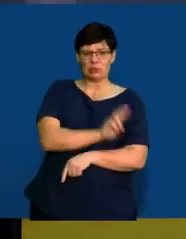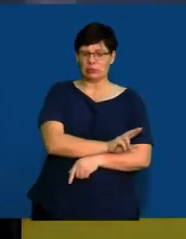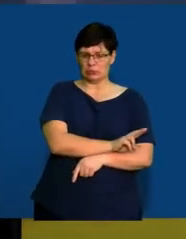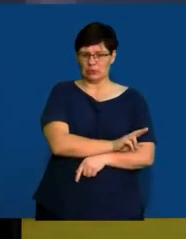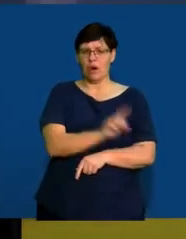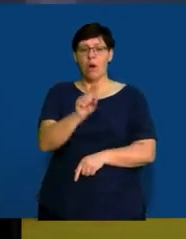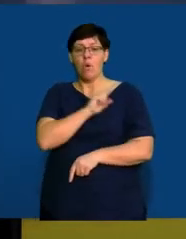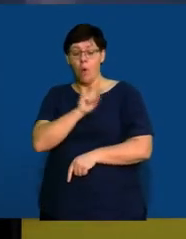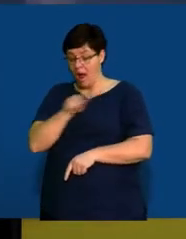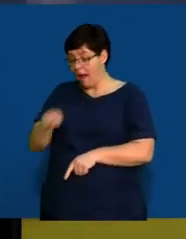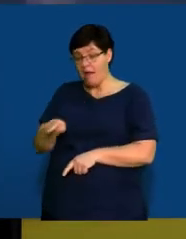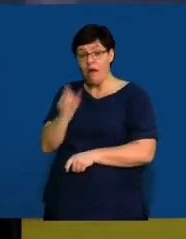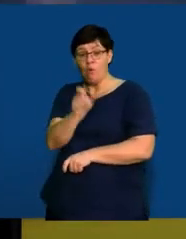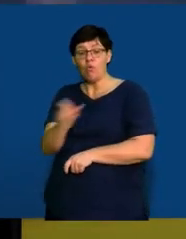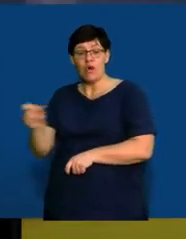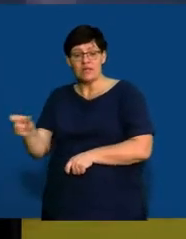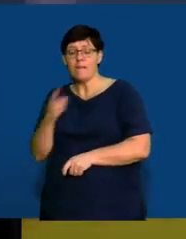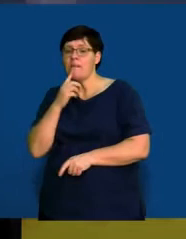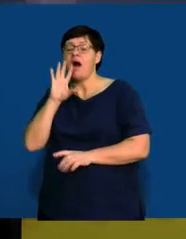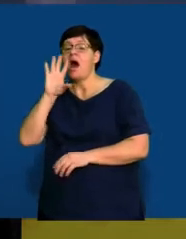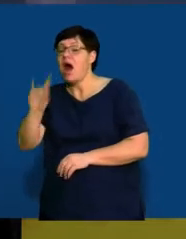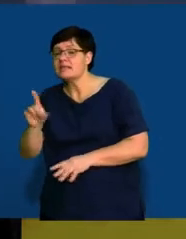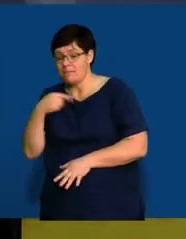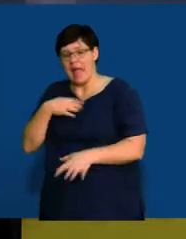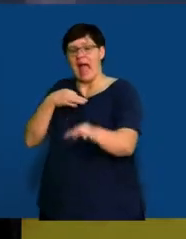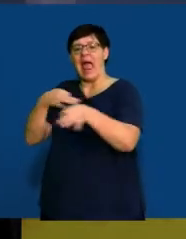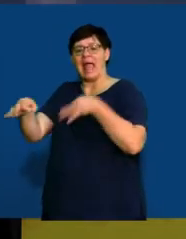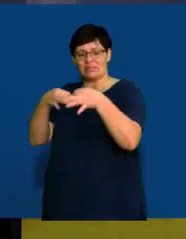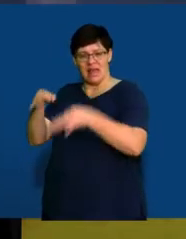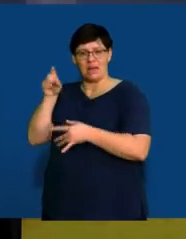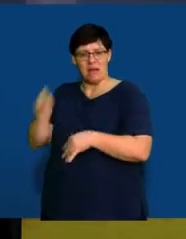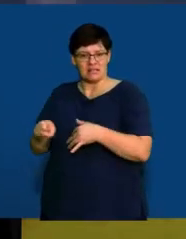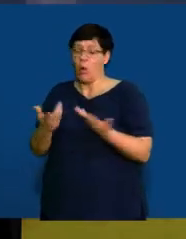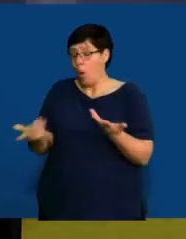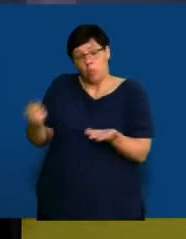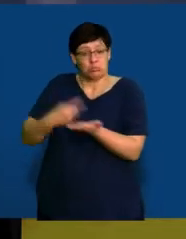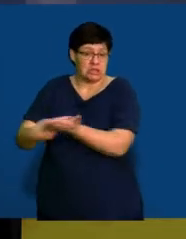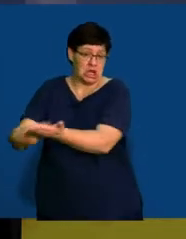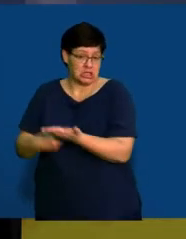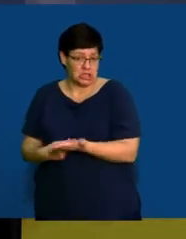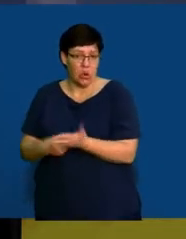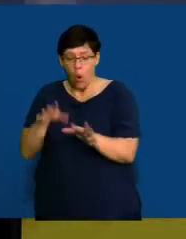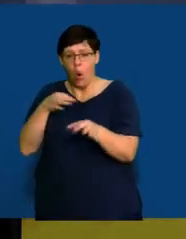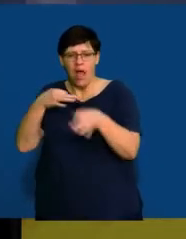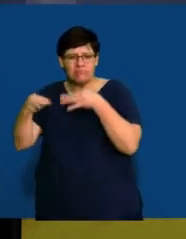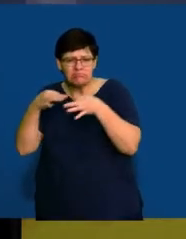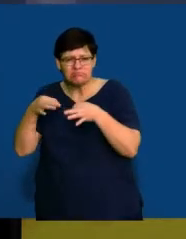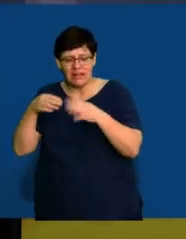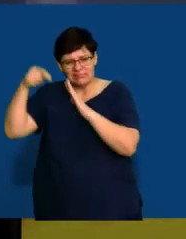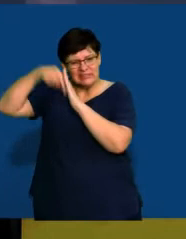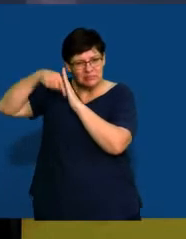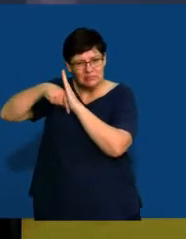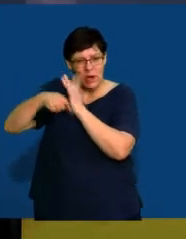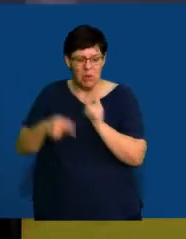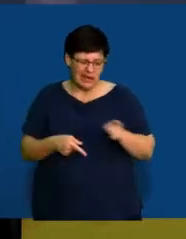Because the verbs that are being used are asking me to explain, maybe discuss, describe. Whereas in question